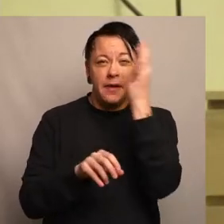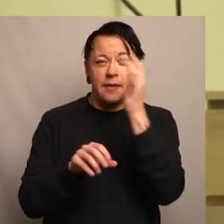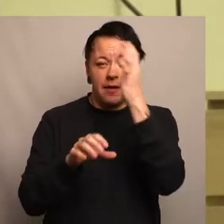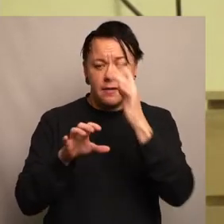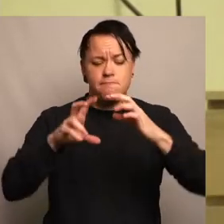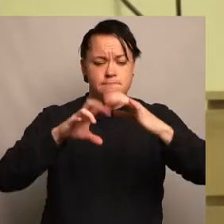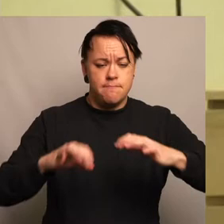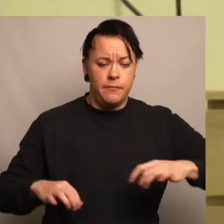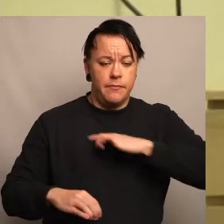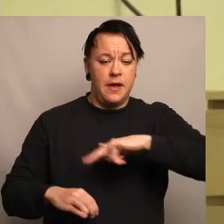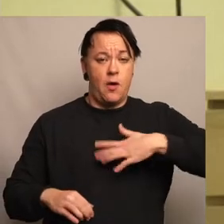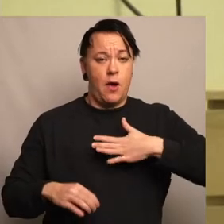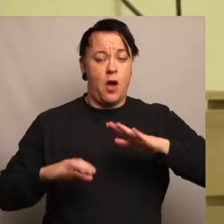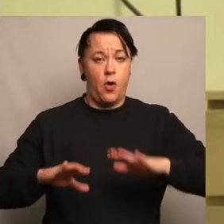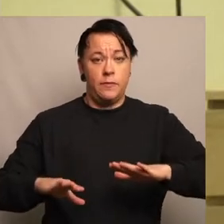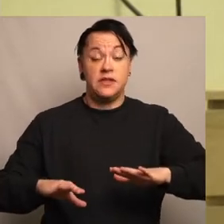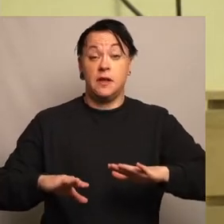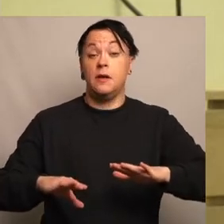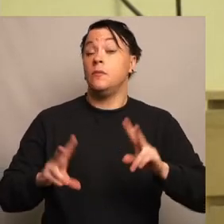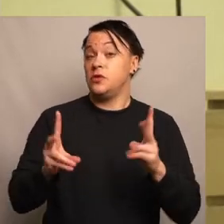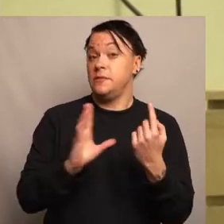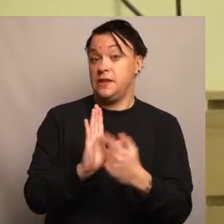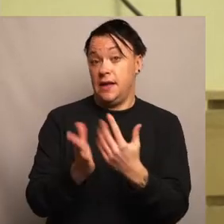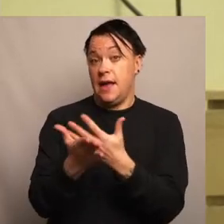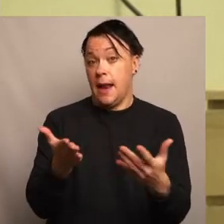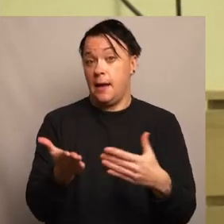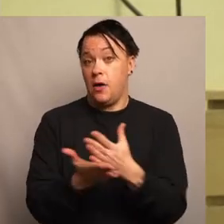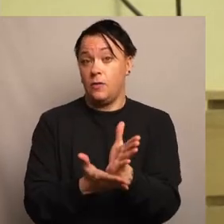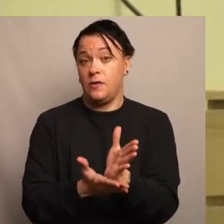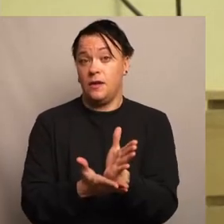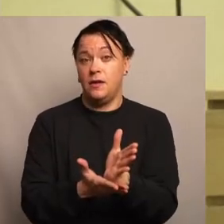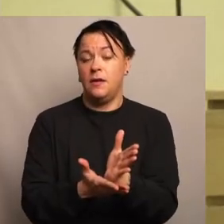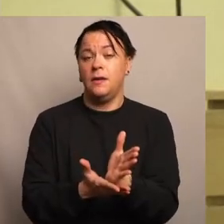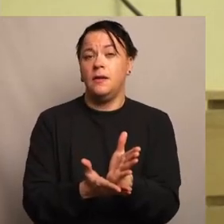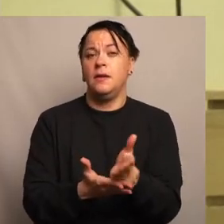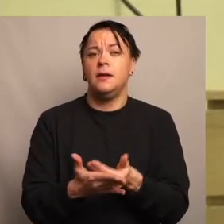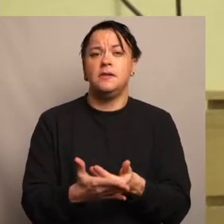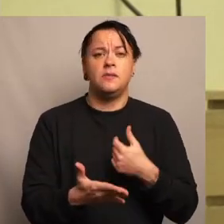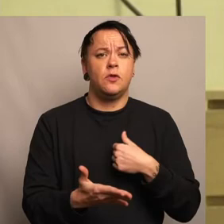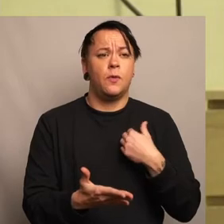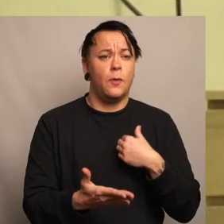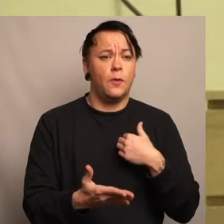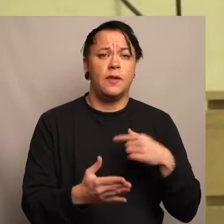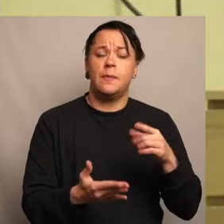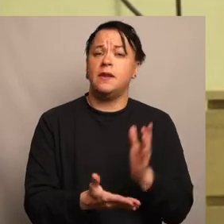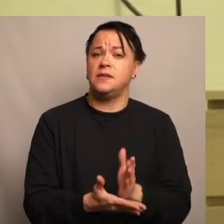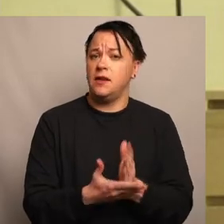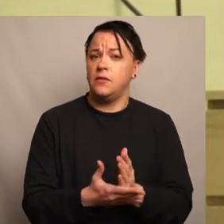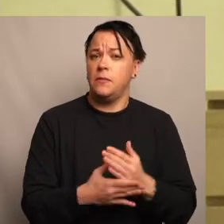think that's where the fear is, and that's why it is probably suppressed so much until now.